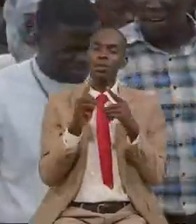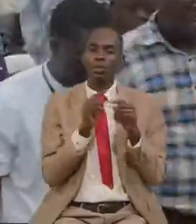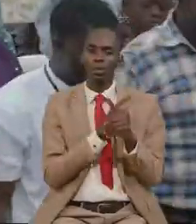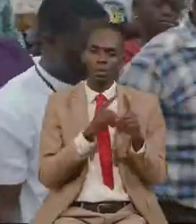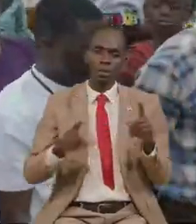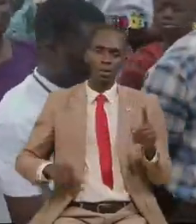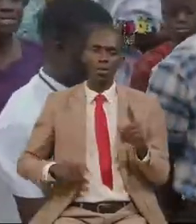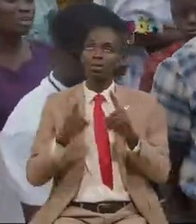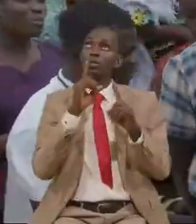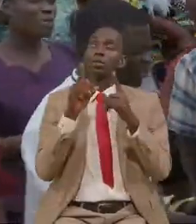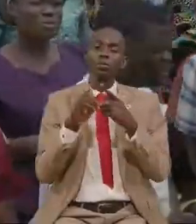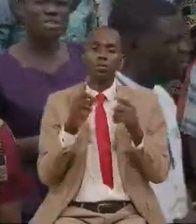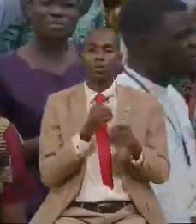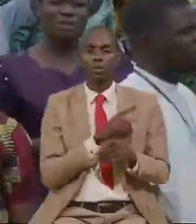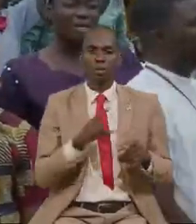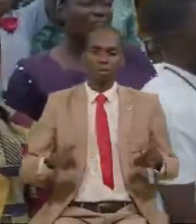Tell the Lord.